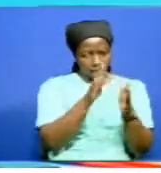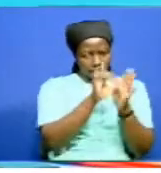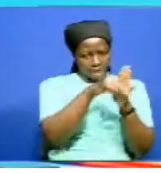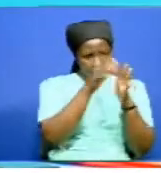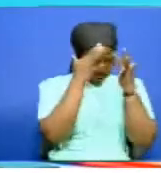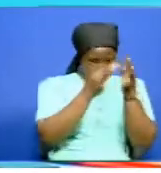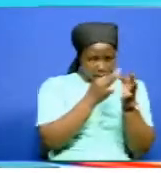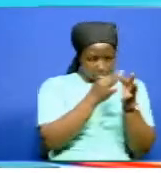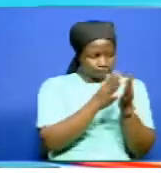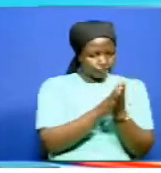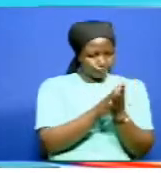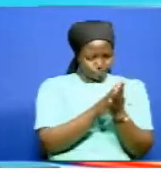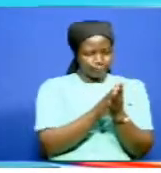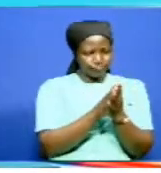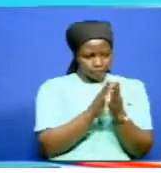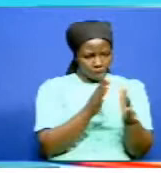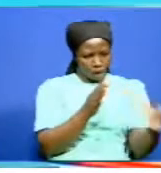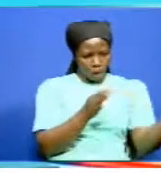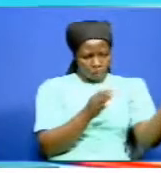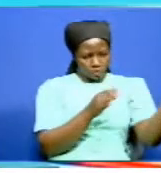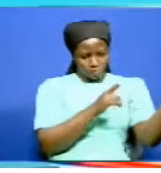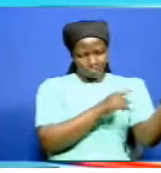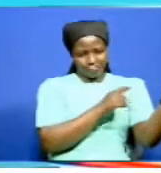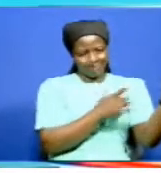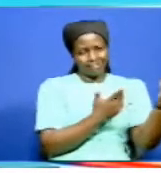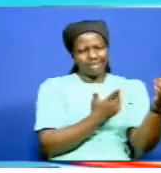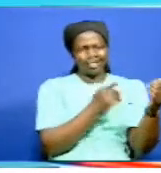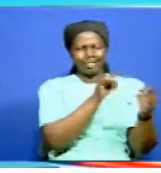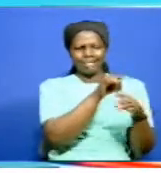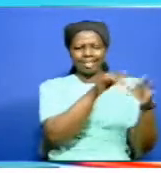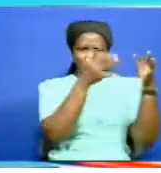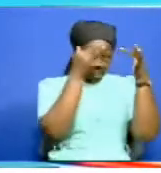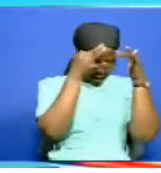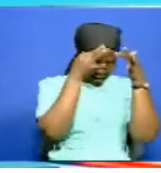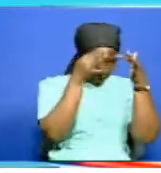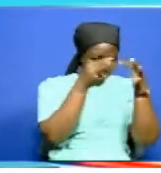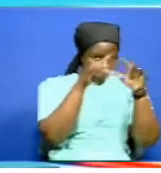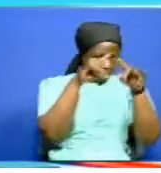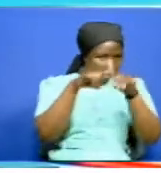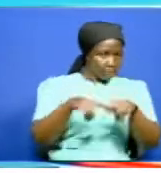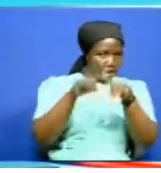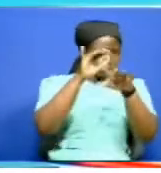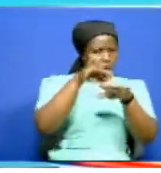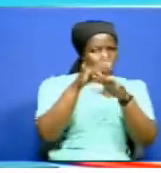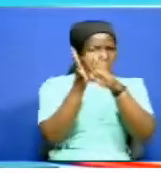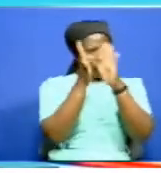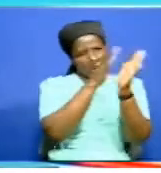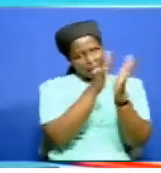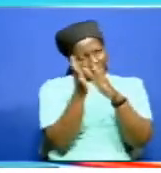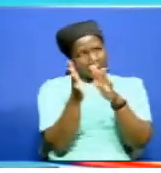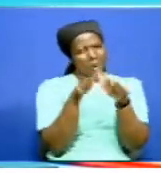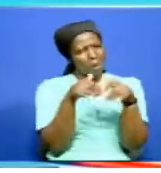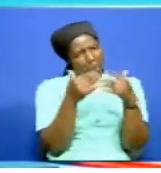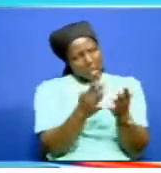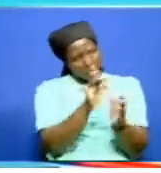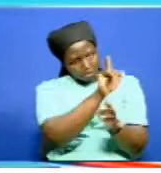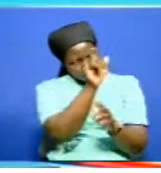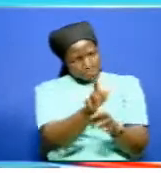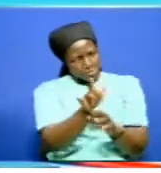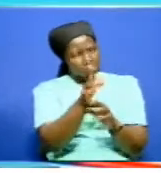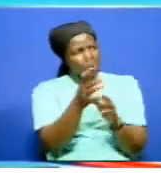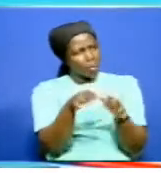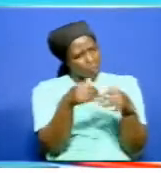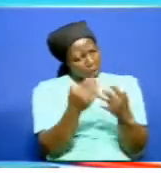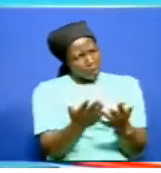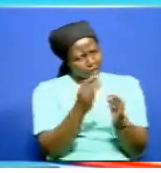put it aside. Does it depend on perhaps on climate, on perhaps on regions or something like that, or